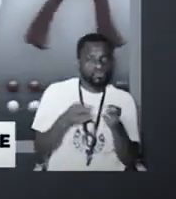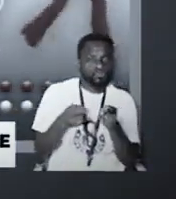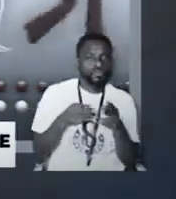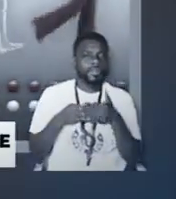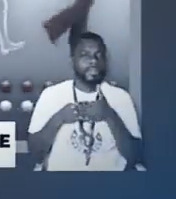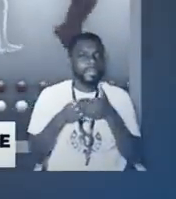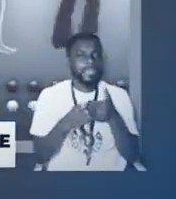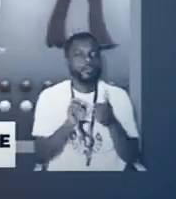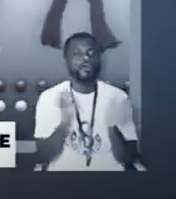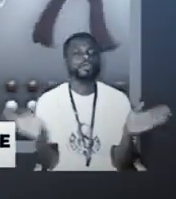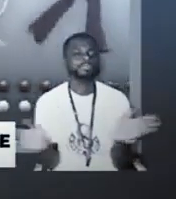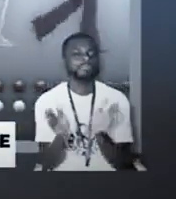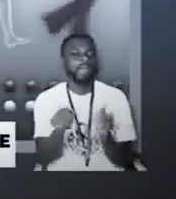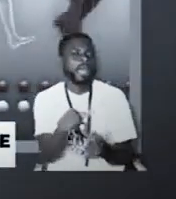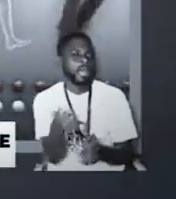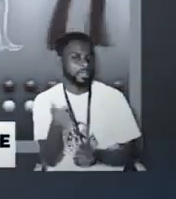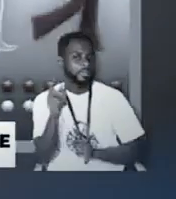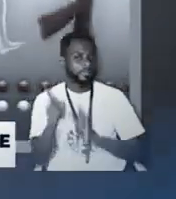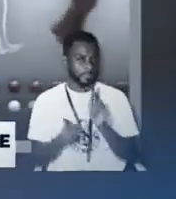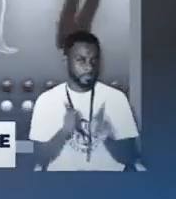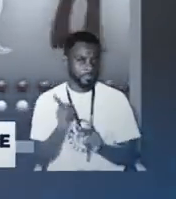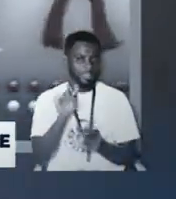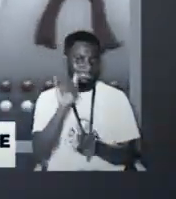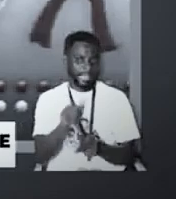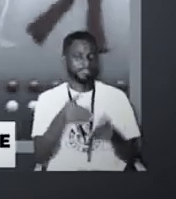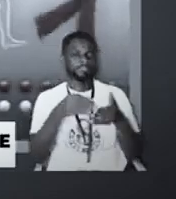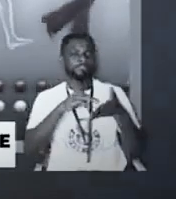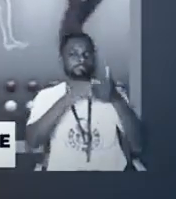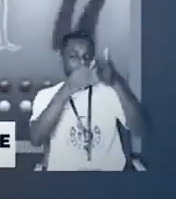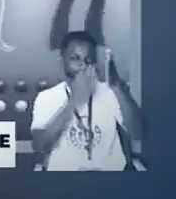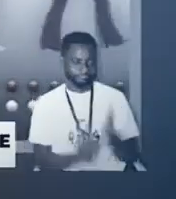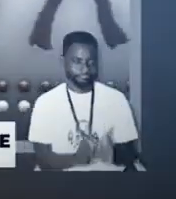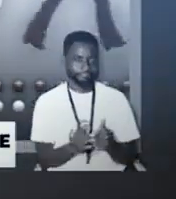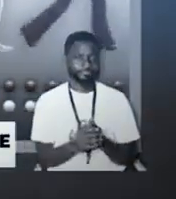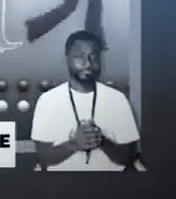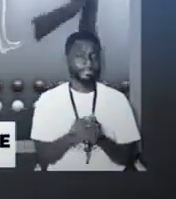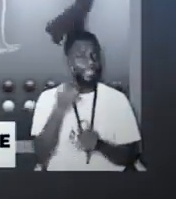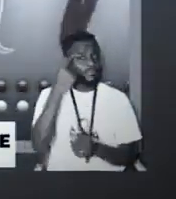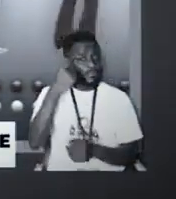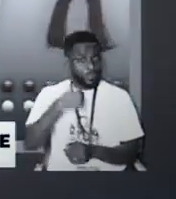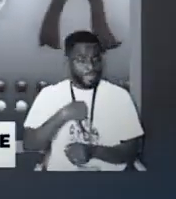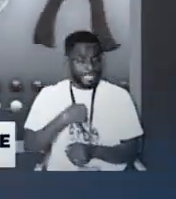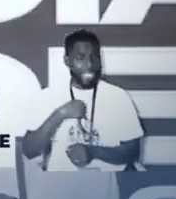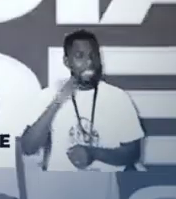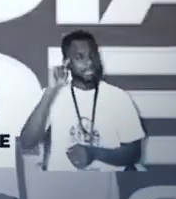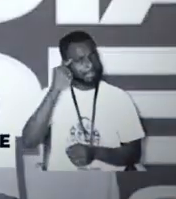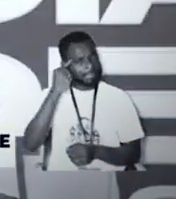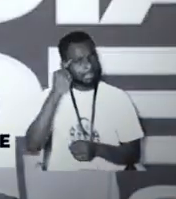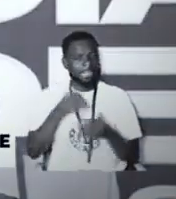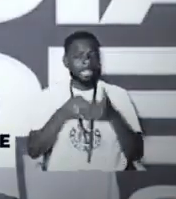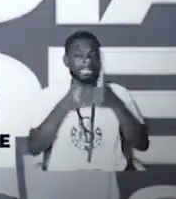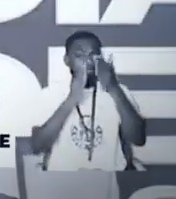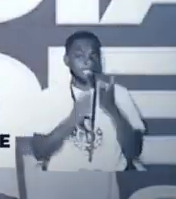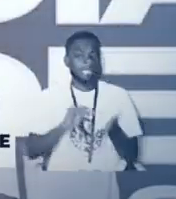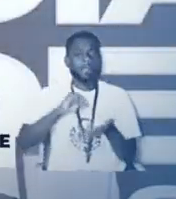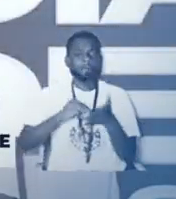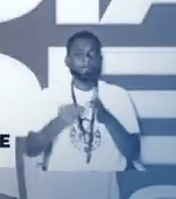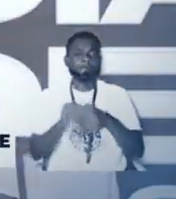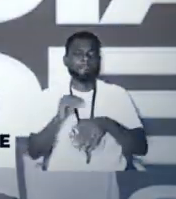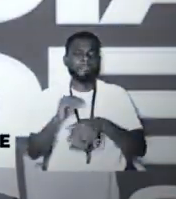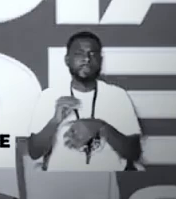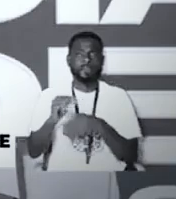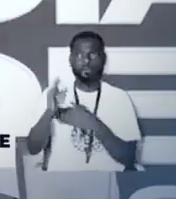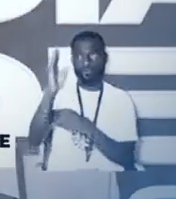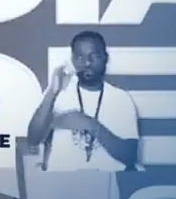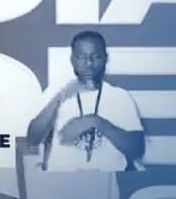or inspires others. For me, I think that leadership is a call to go before